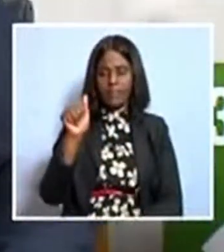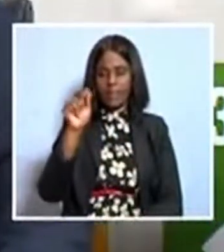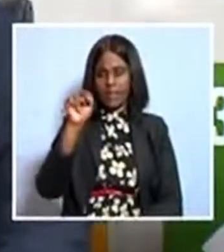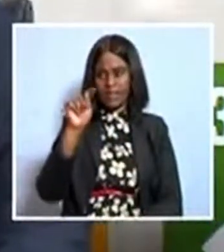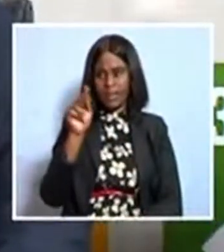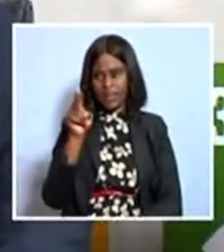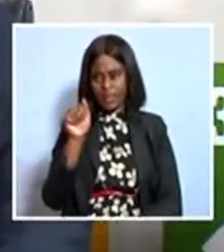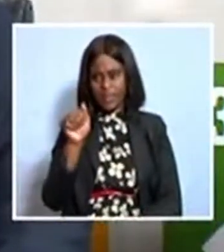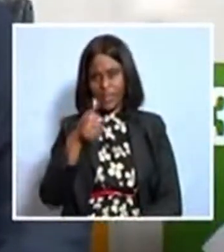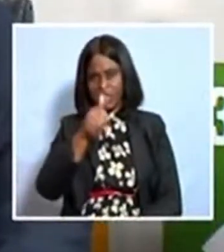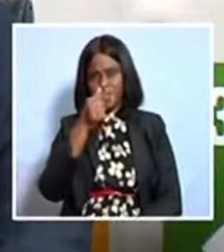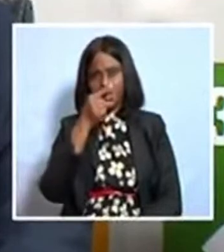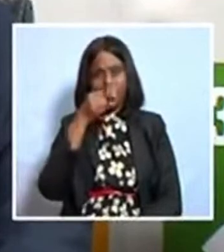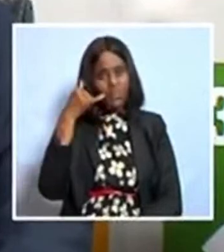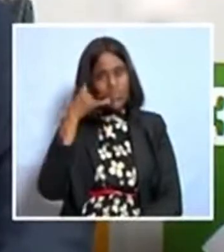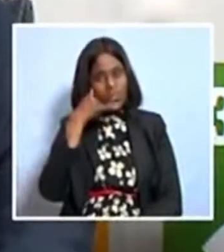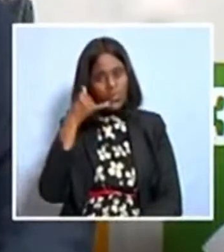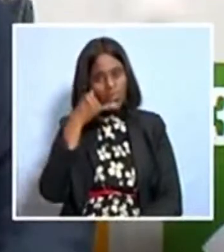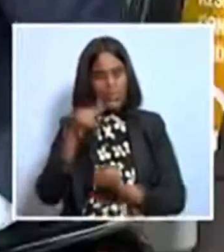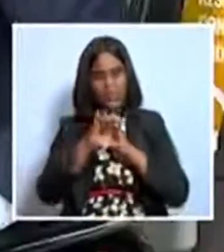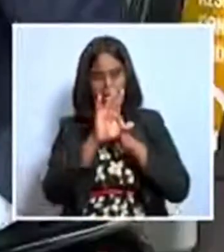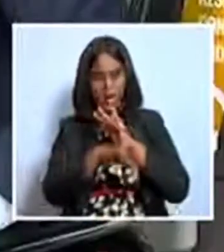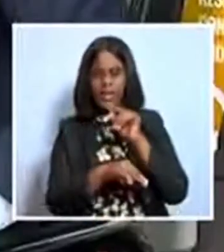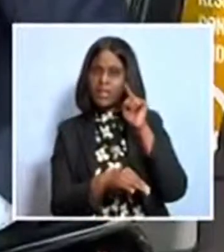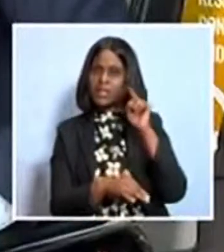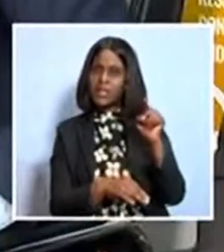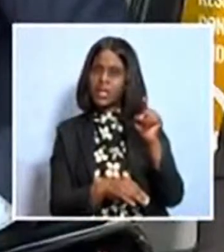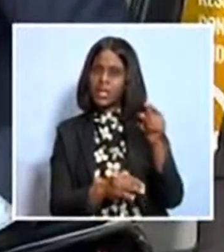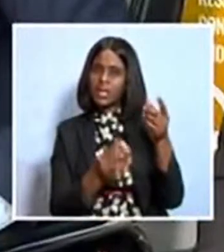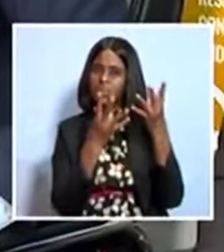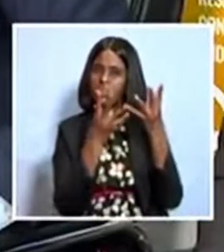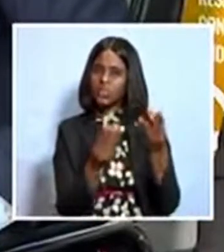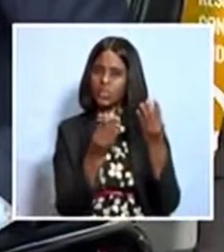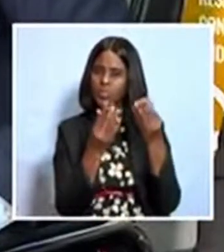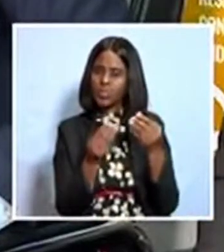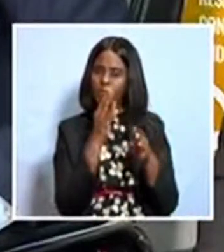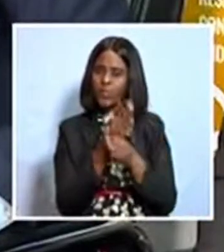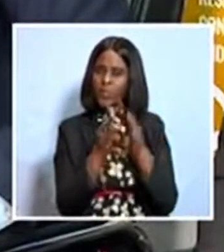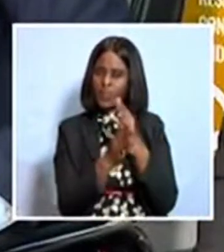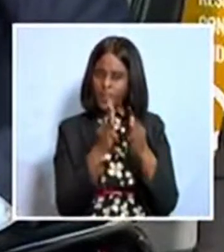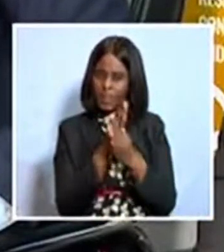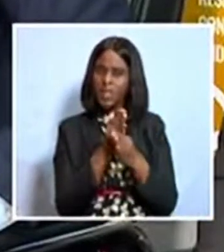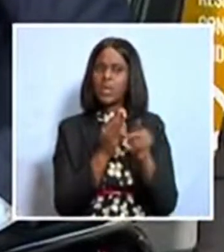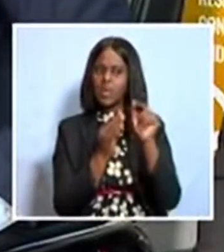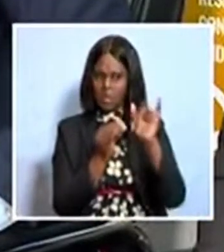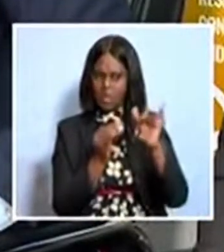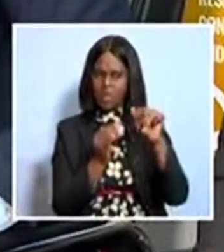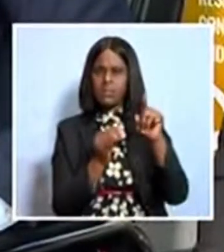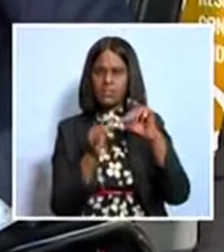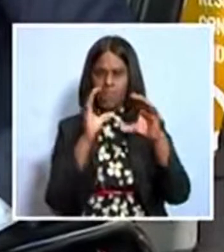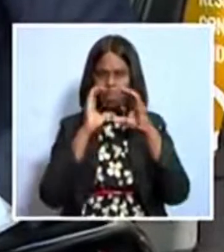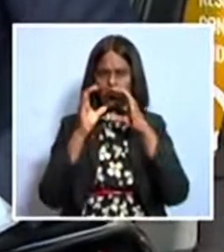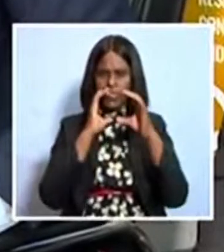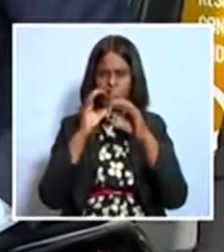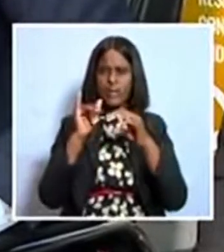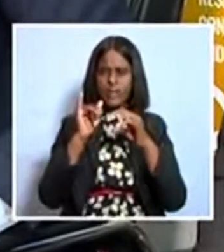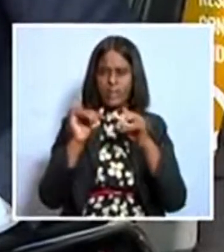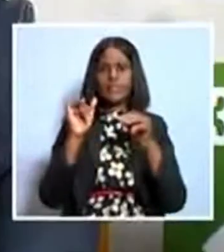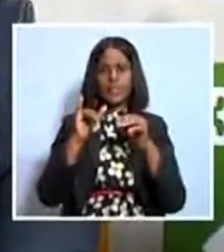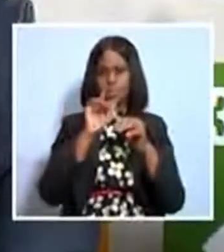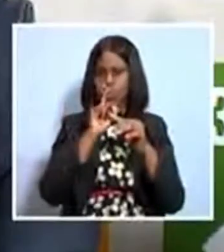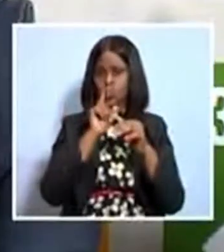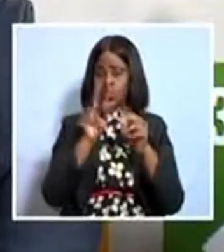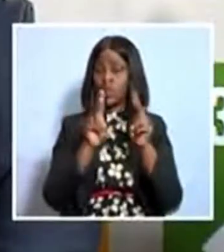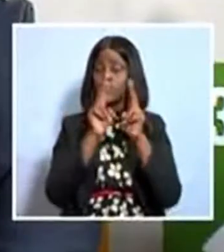mobile operators are falling under the category of soft infrastructure? That's communication. Yes, most definitely. It